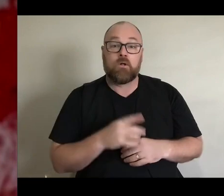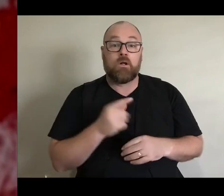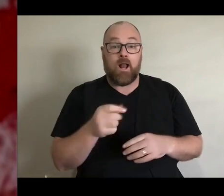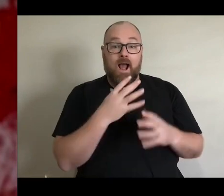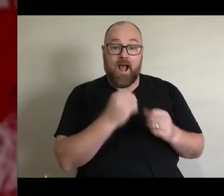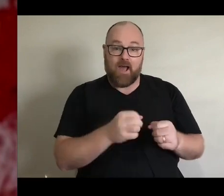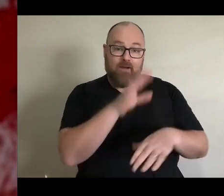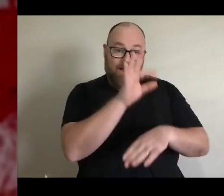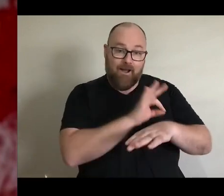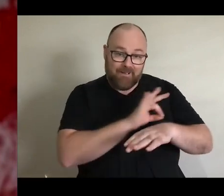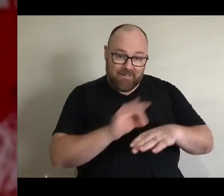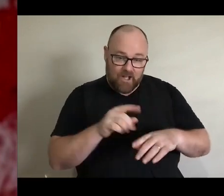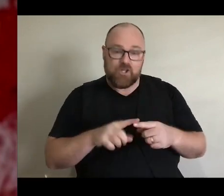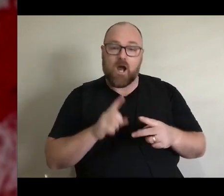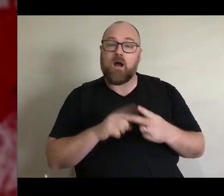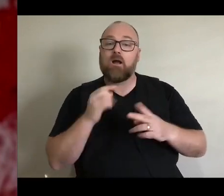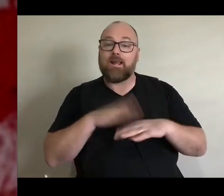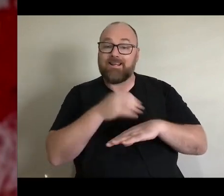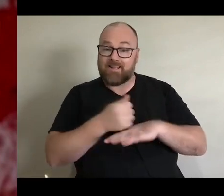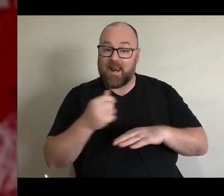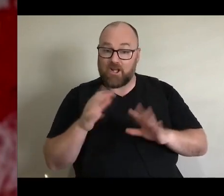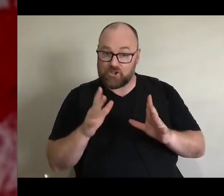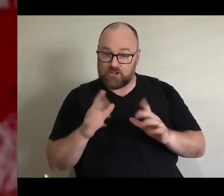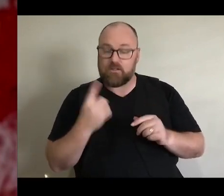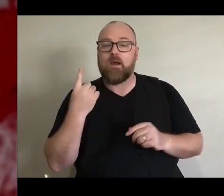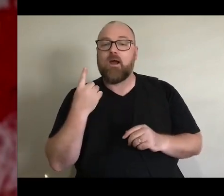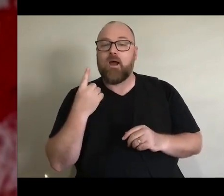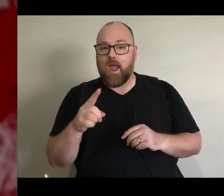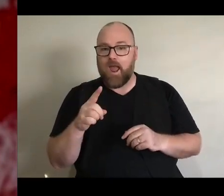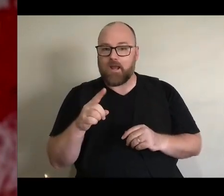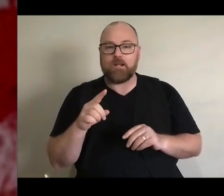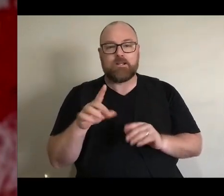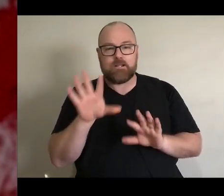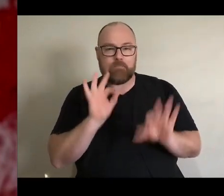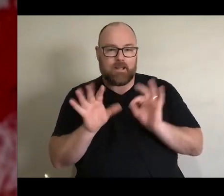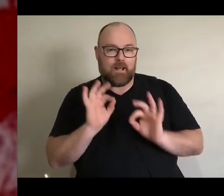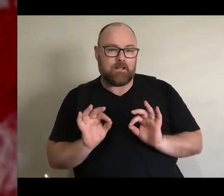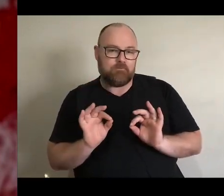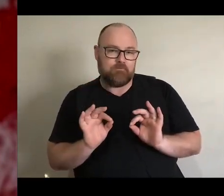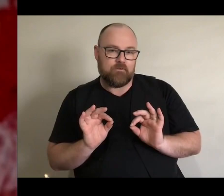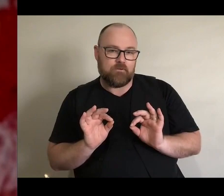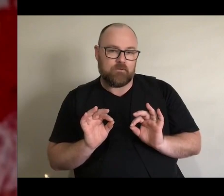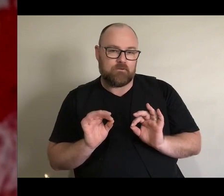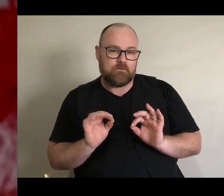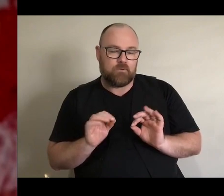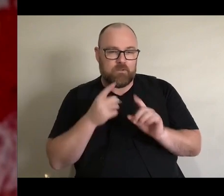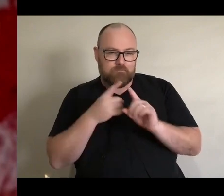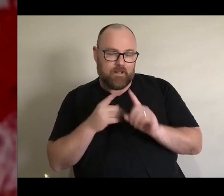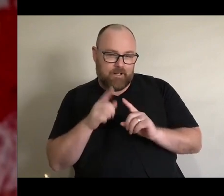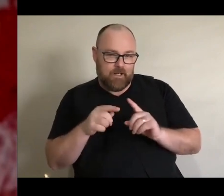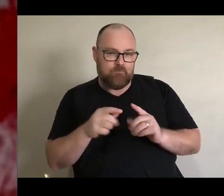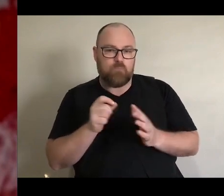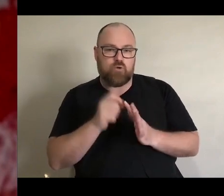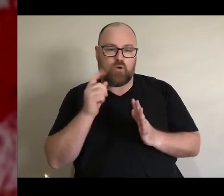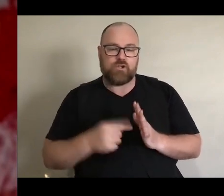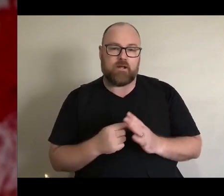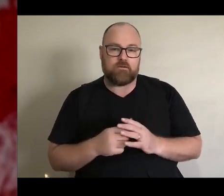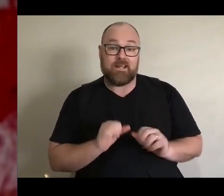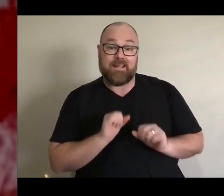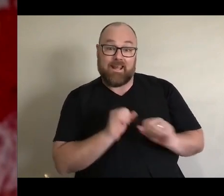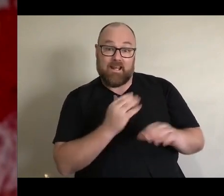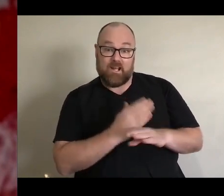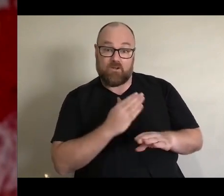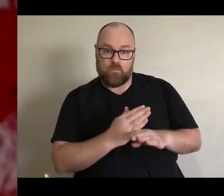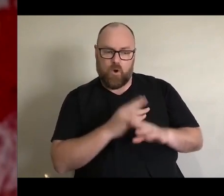between architecture, installation, and speculative projects. At present, Joel's work explores